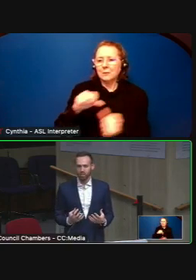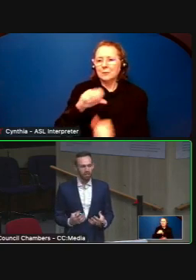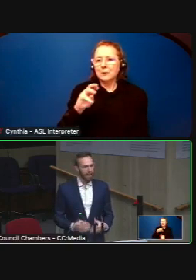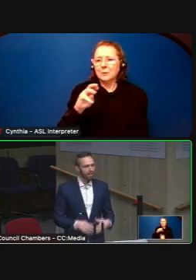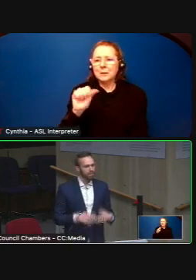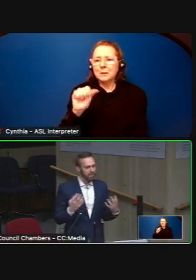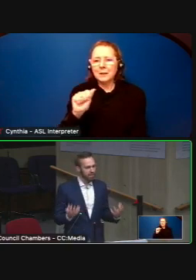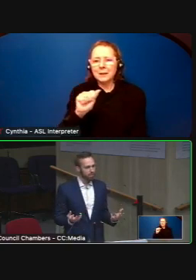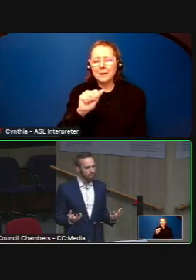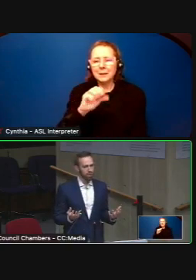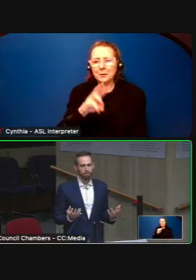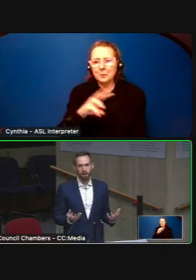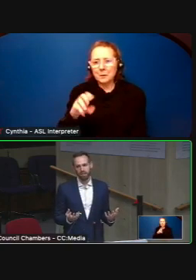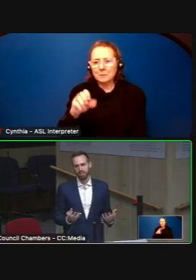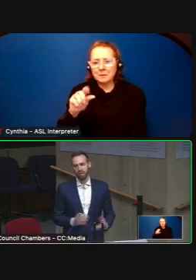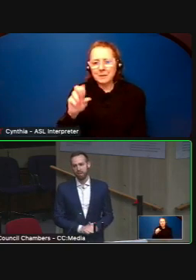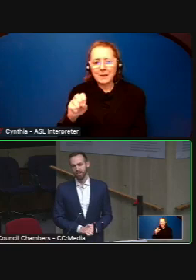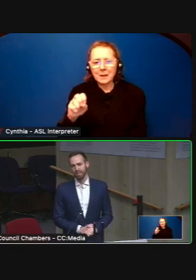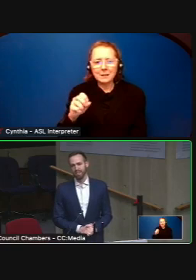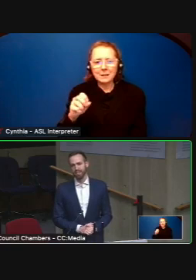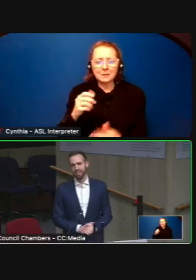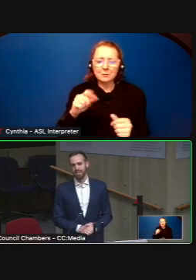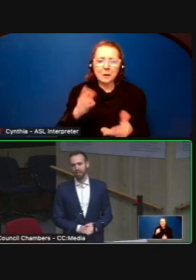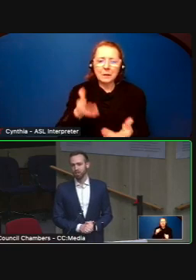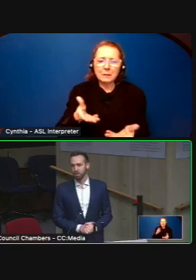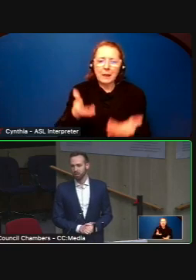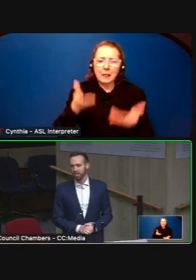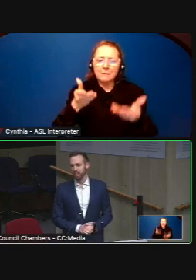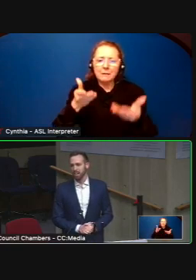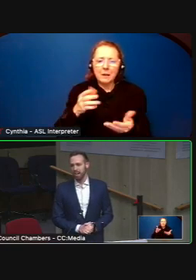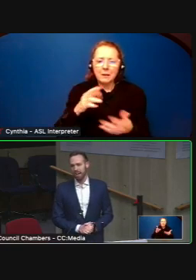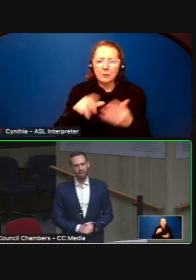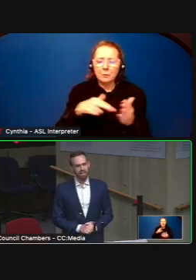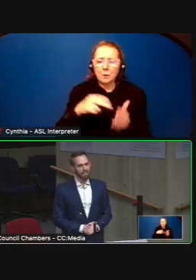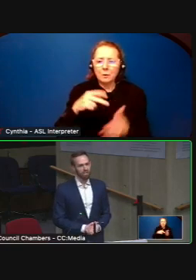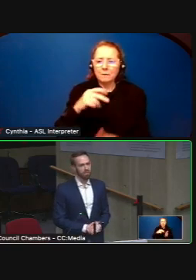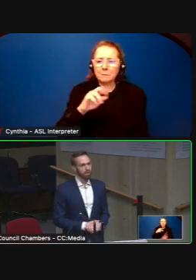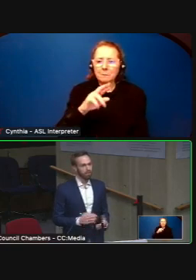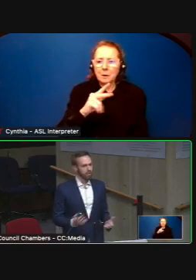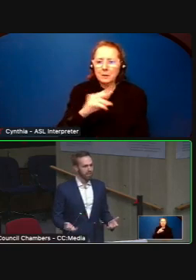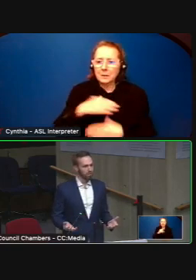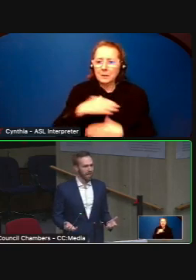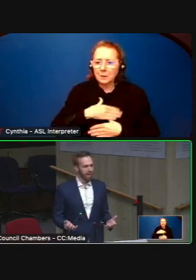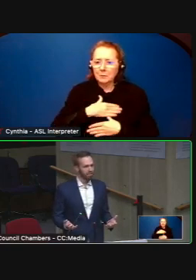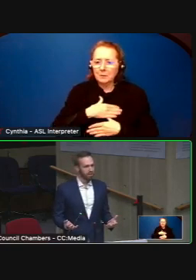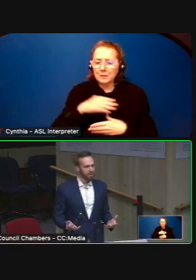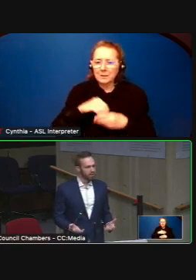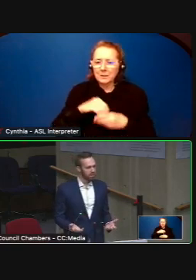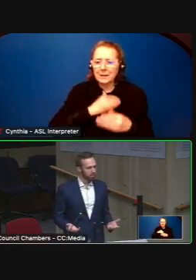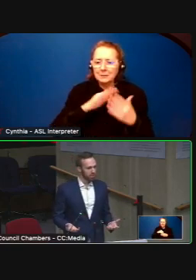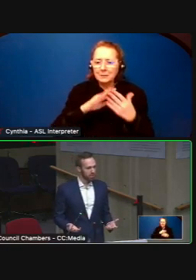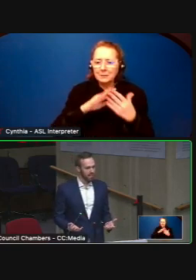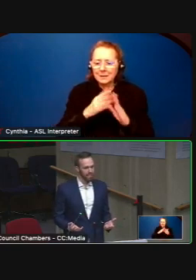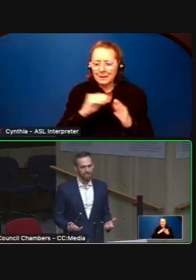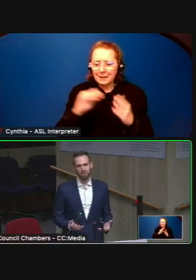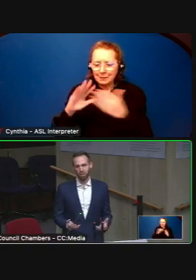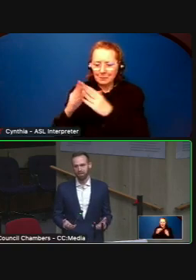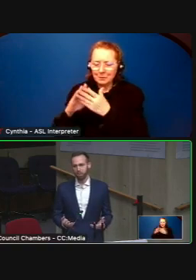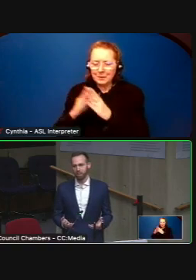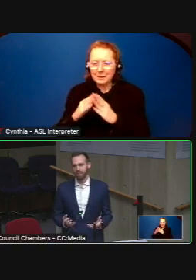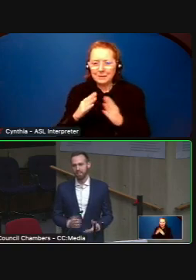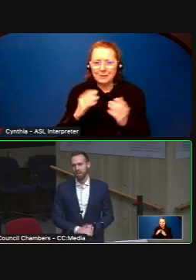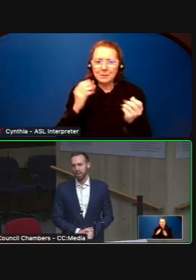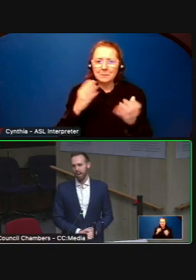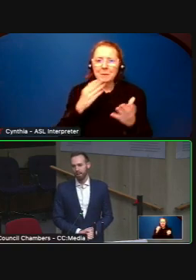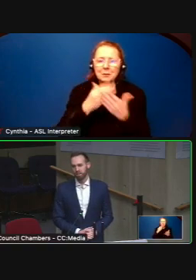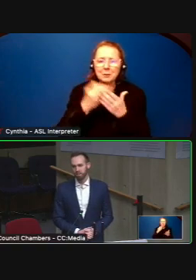to elevate the role of parks and recreation in the city, in our community, and in the different public channels we have. So I know there's some really good ideas underway for